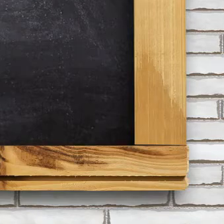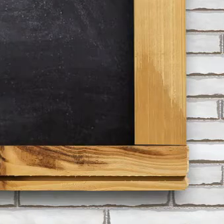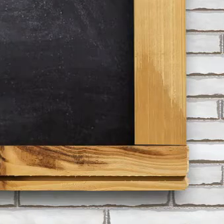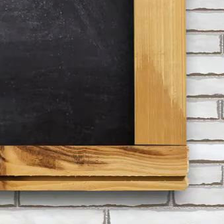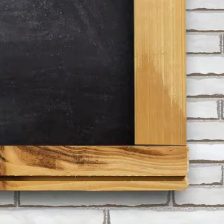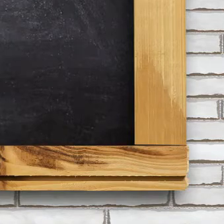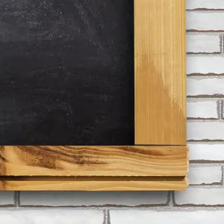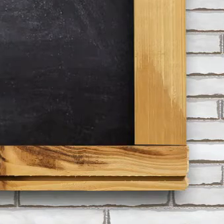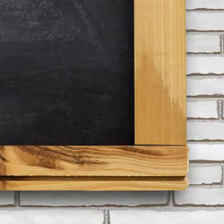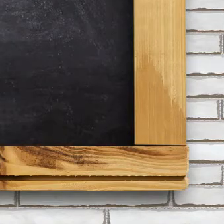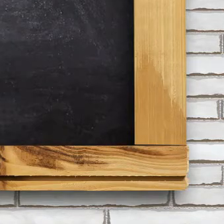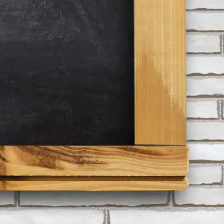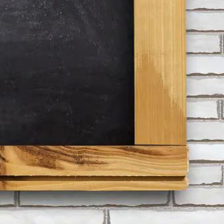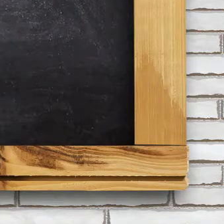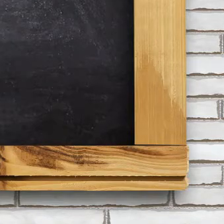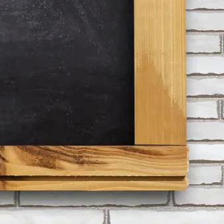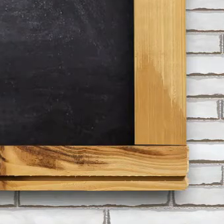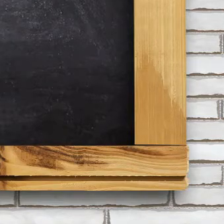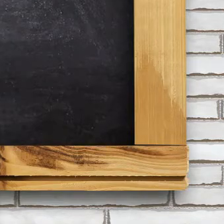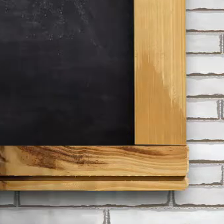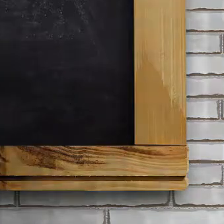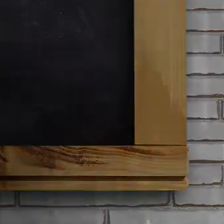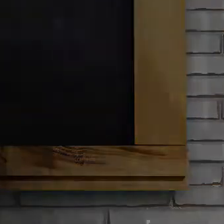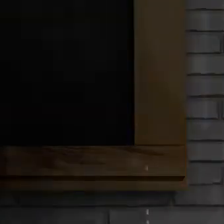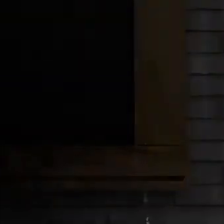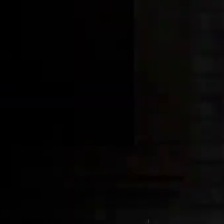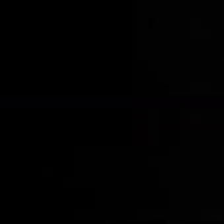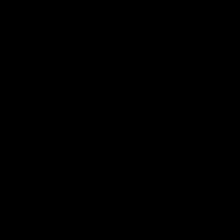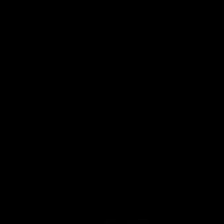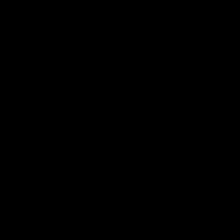about writing techniques.